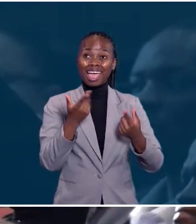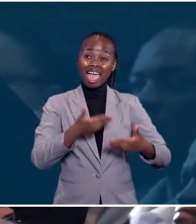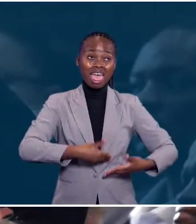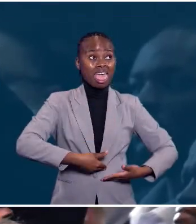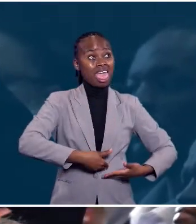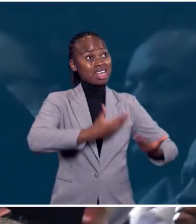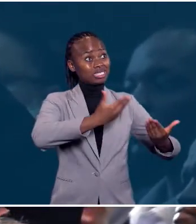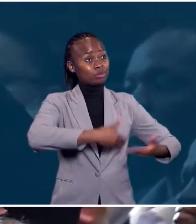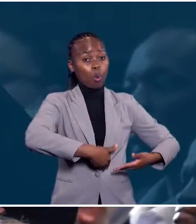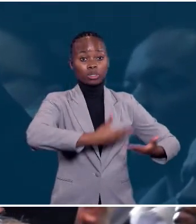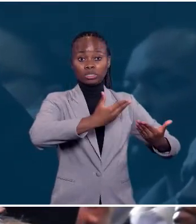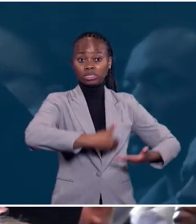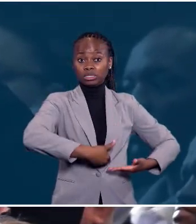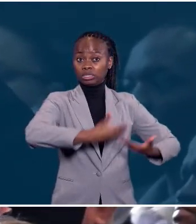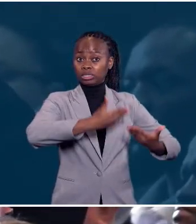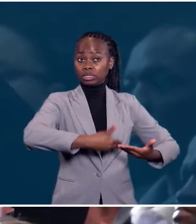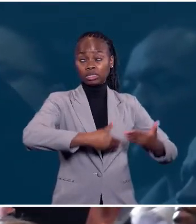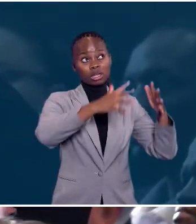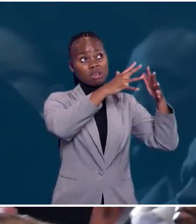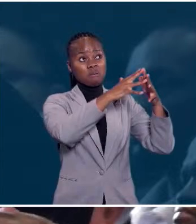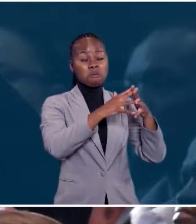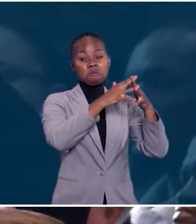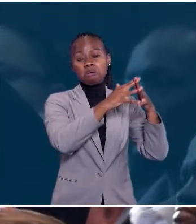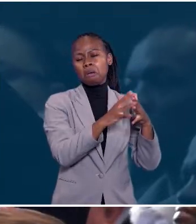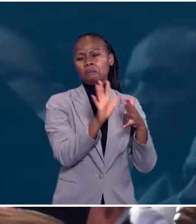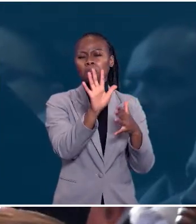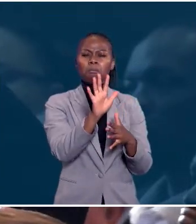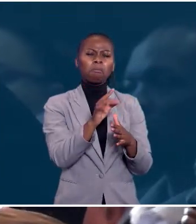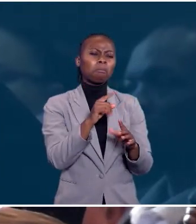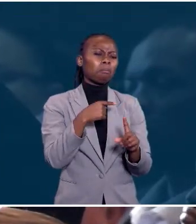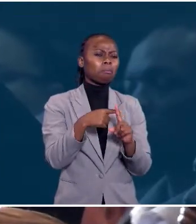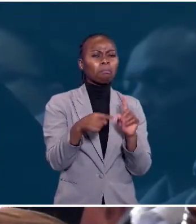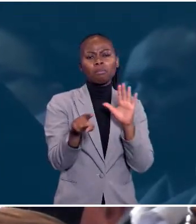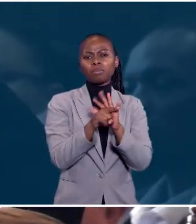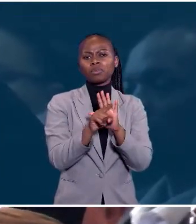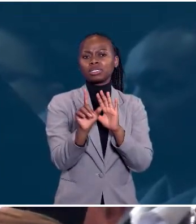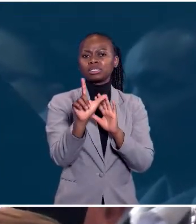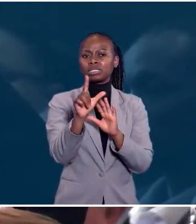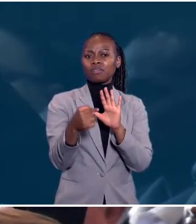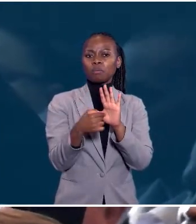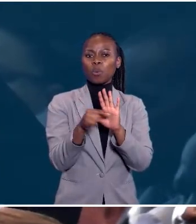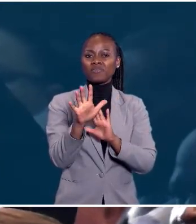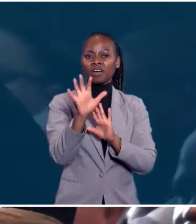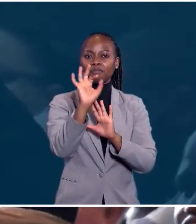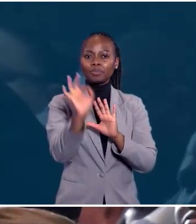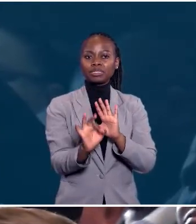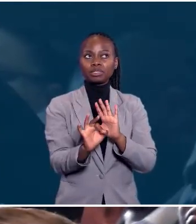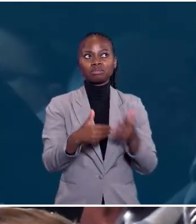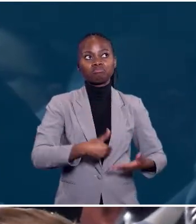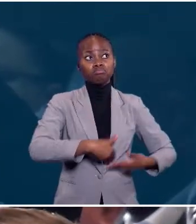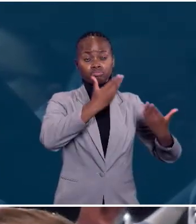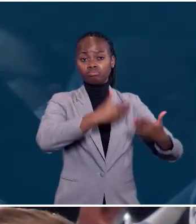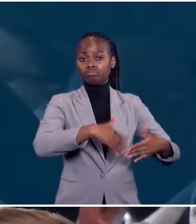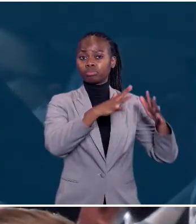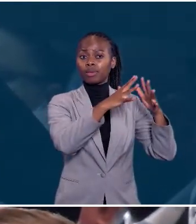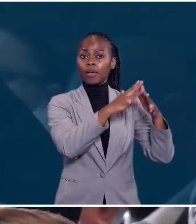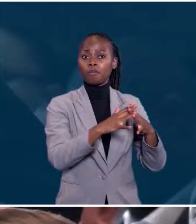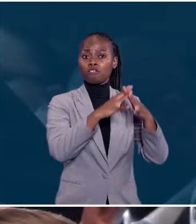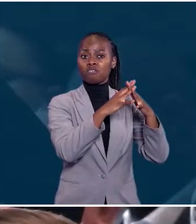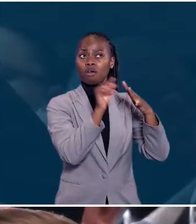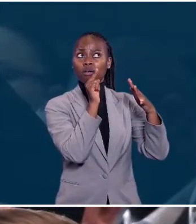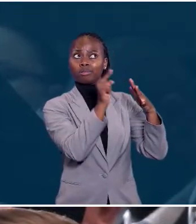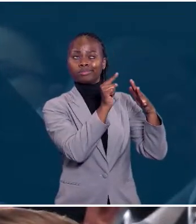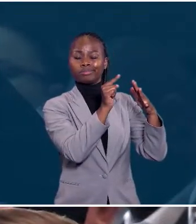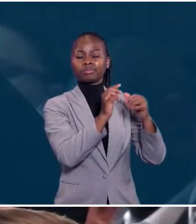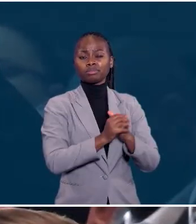small. Of our total exports is about 7.5% going to the US. Of all those exports going to the